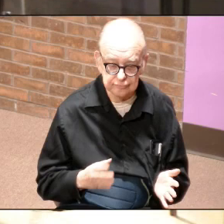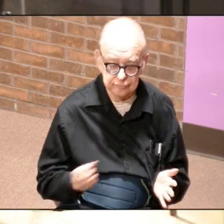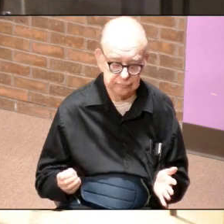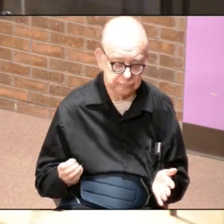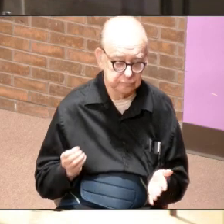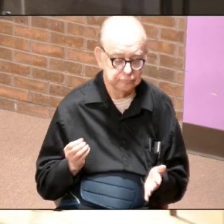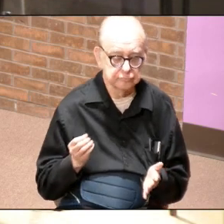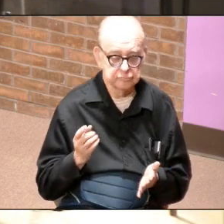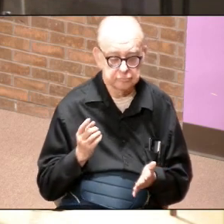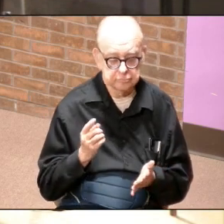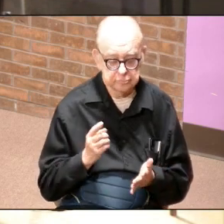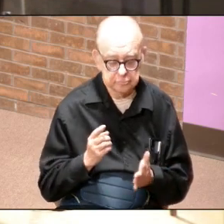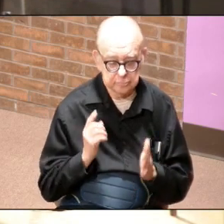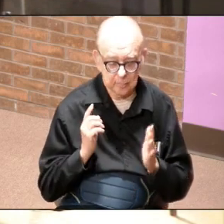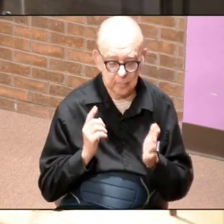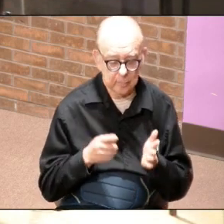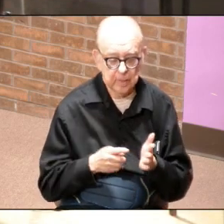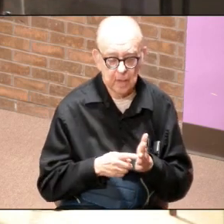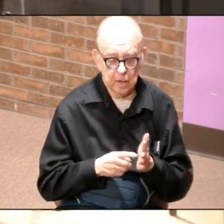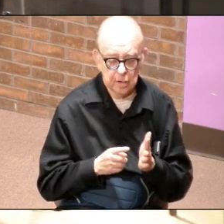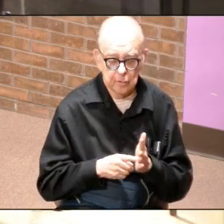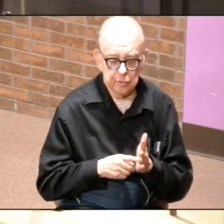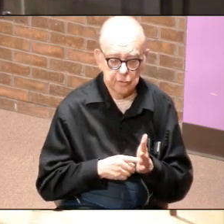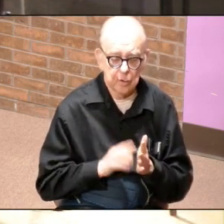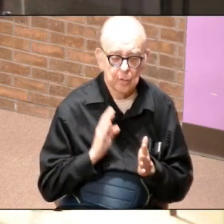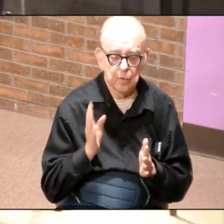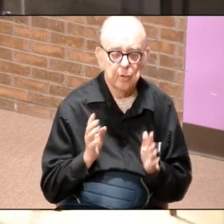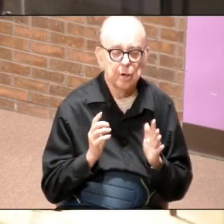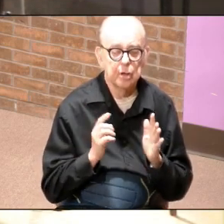And what the show is going to be on display